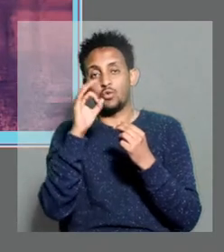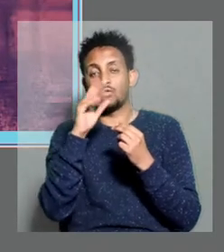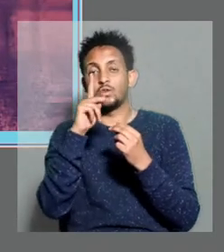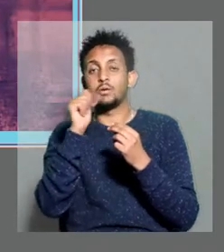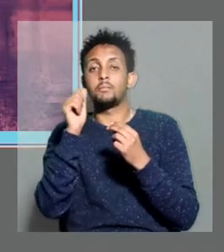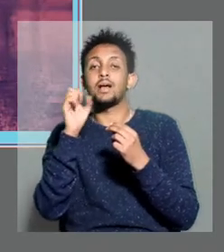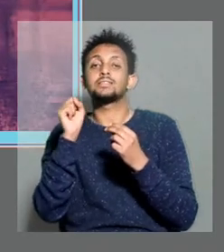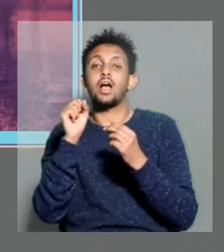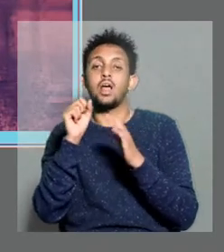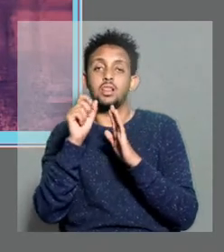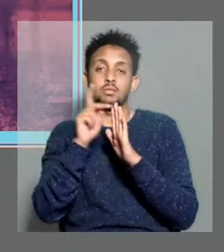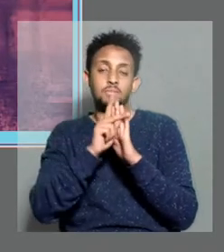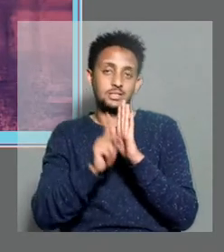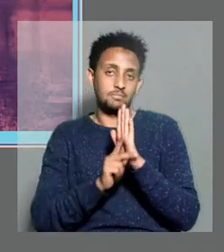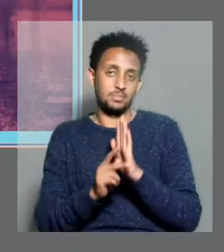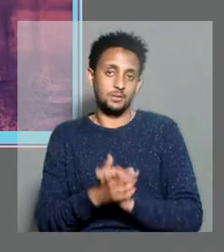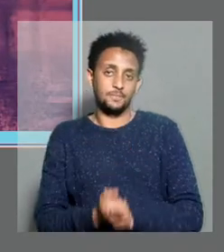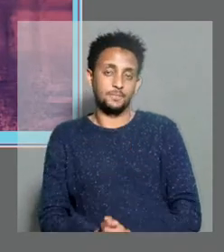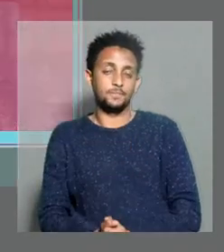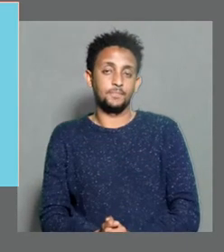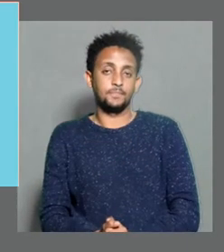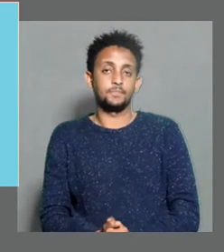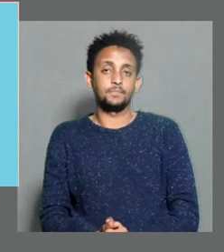Pascal's principle.